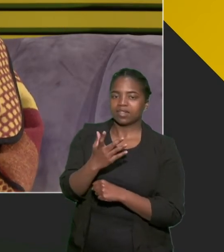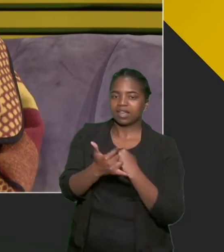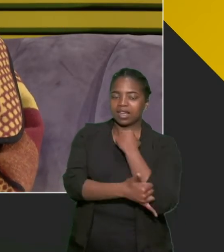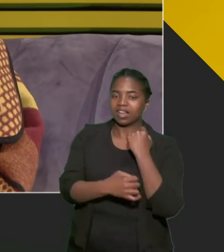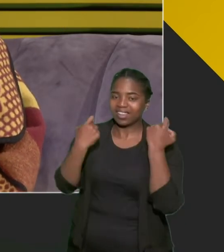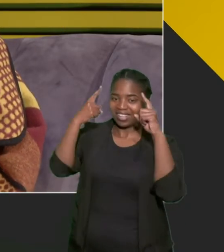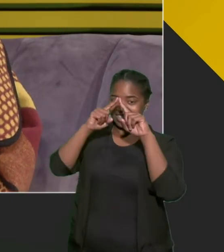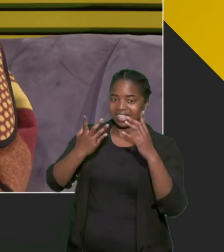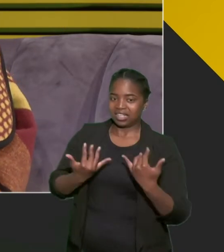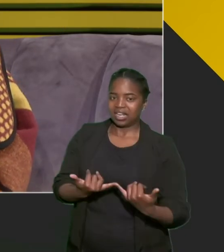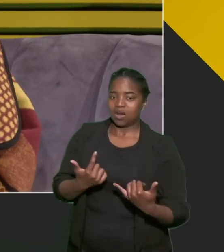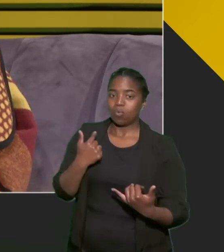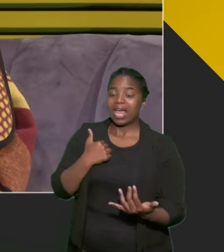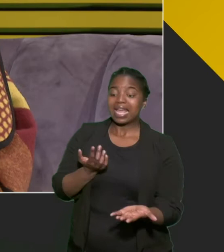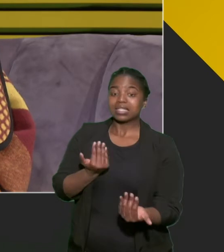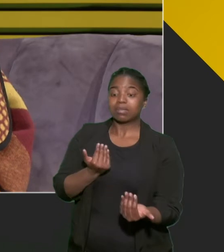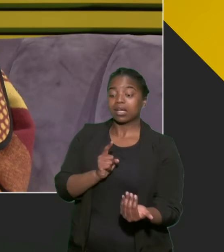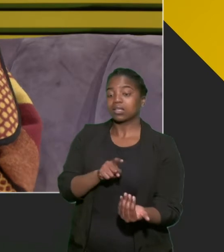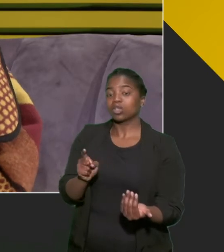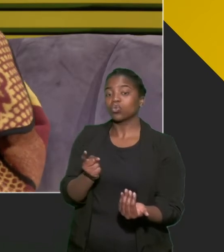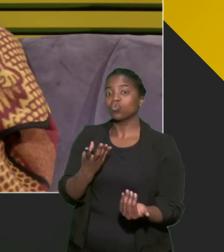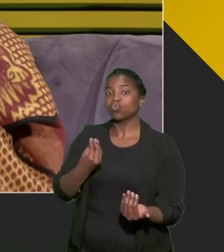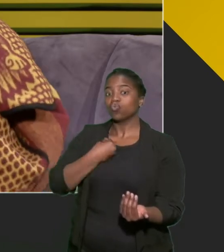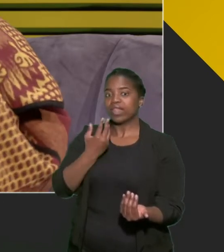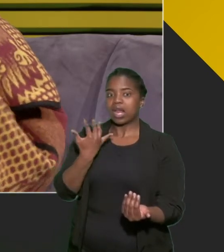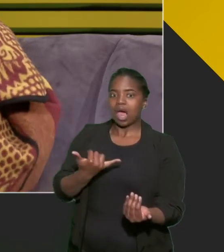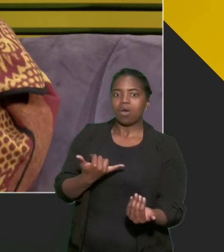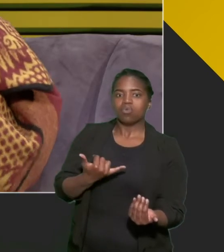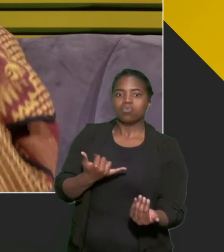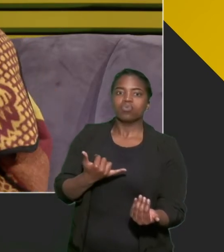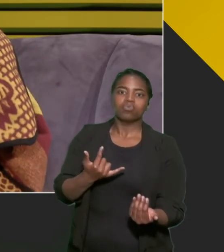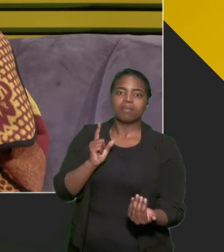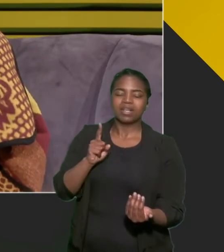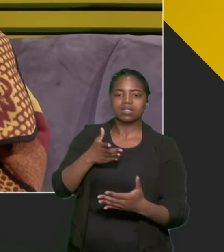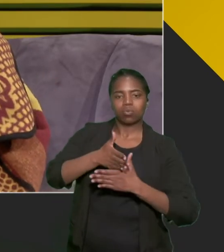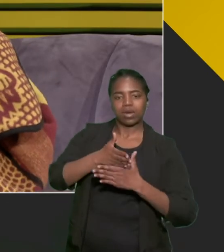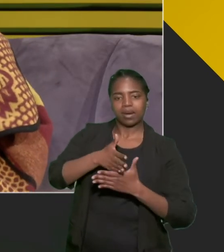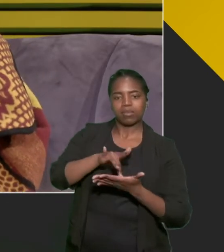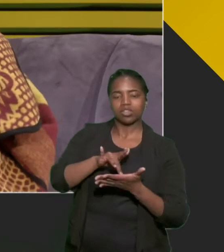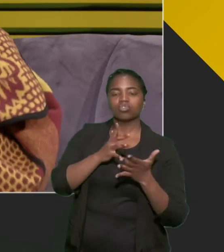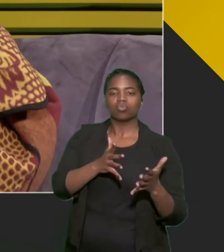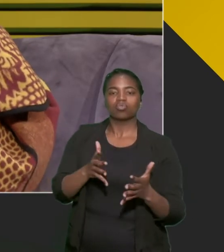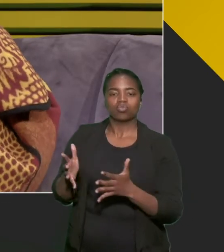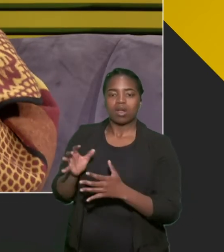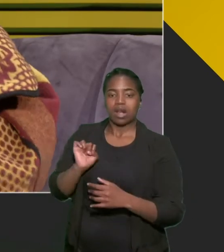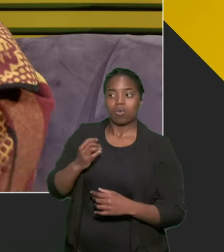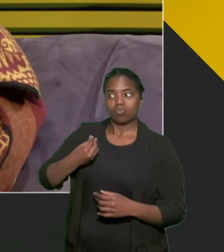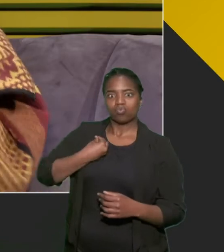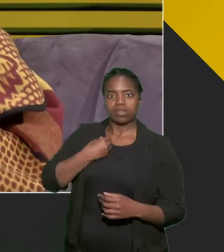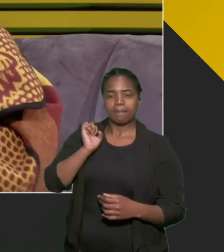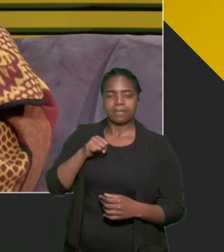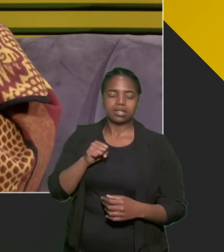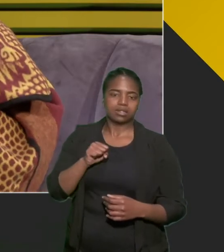modern day society, where expectations are put on the youth to now act and be in certain positions. So now the youth has to